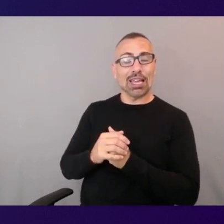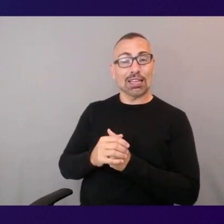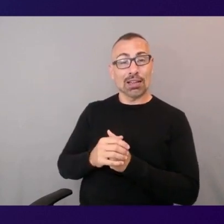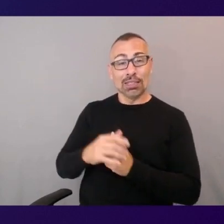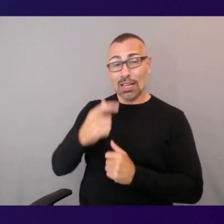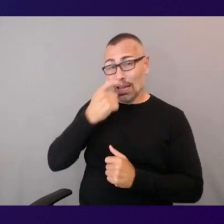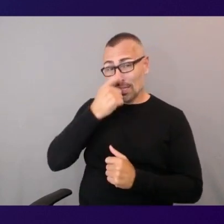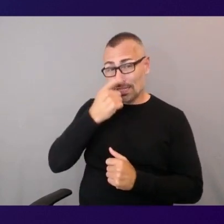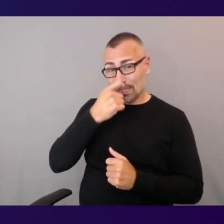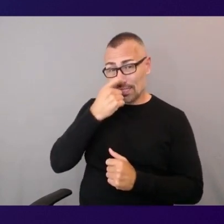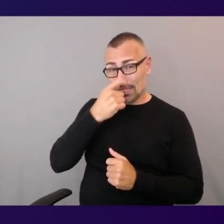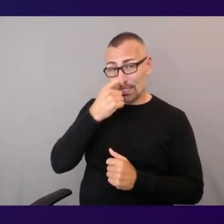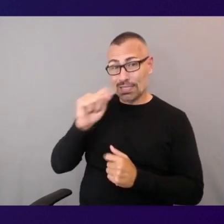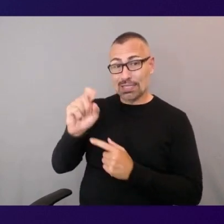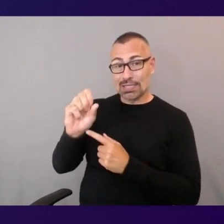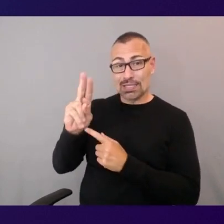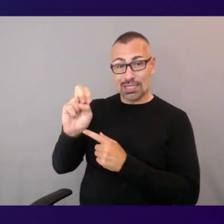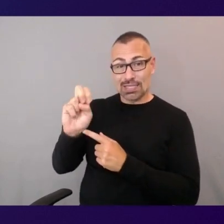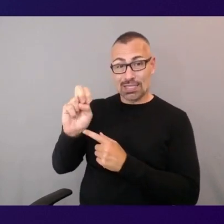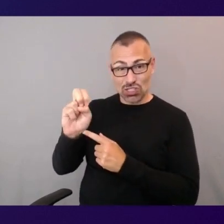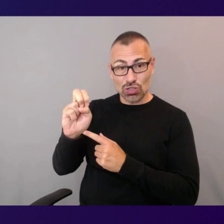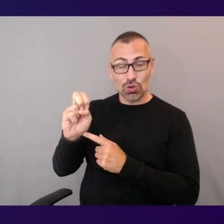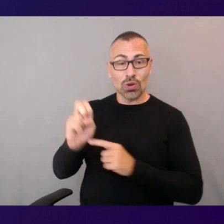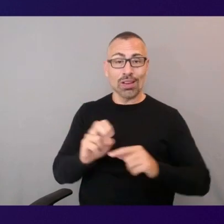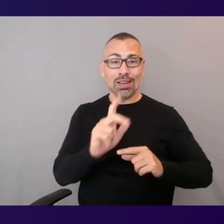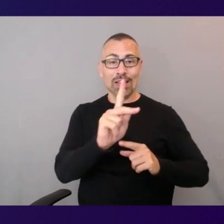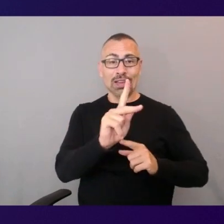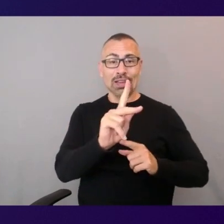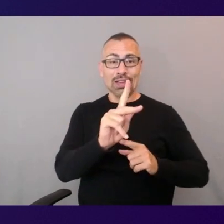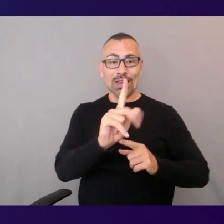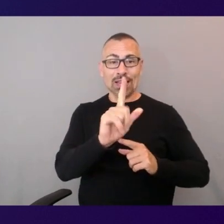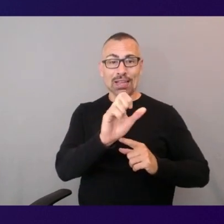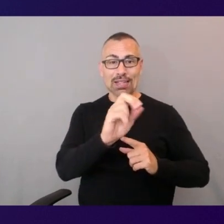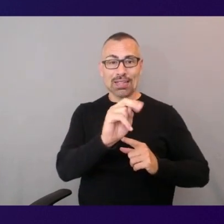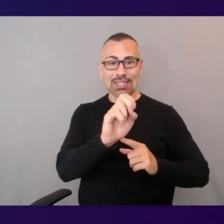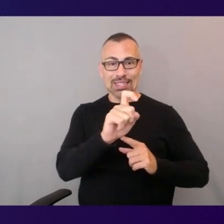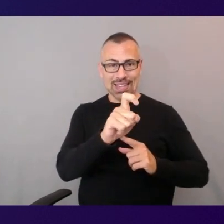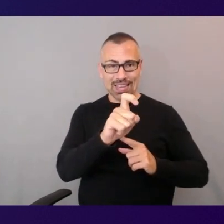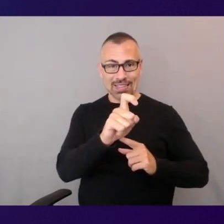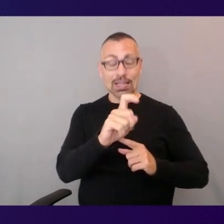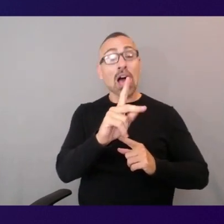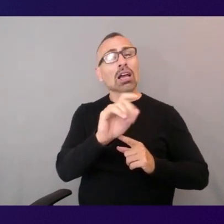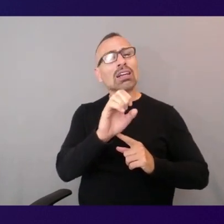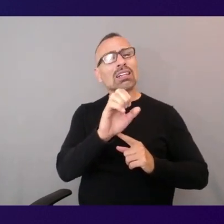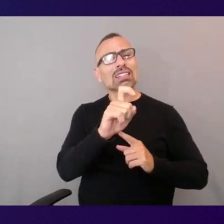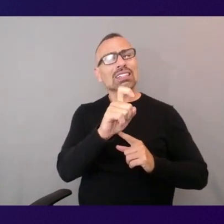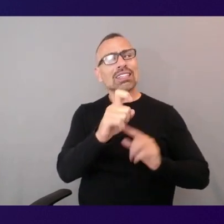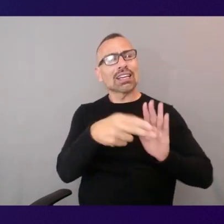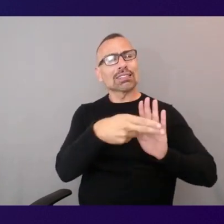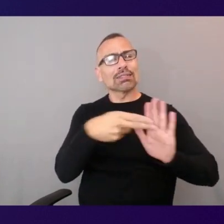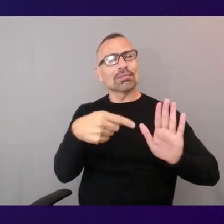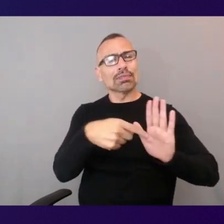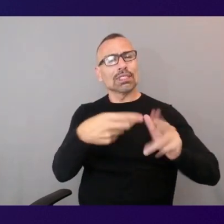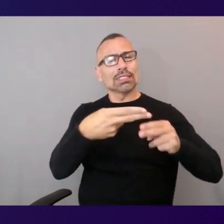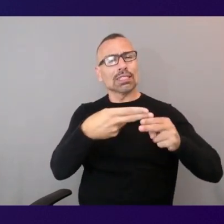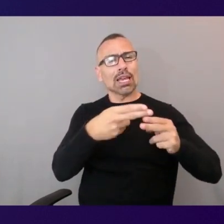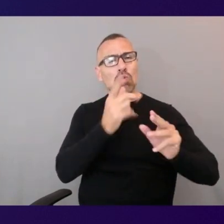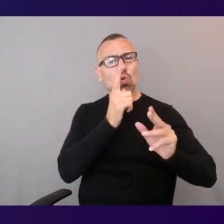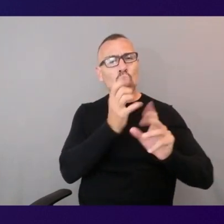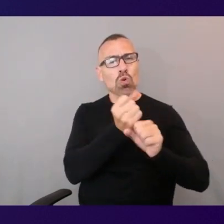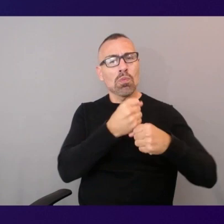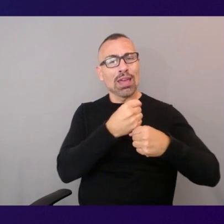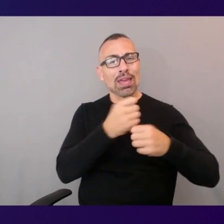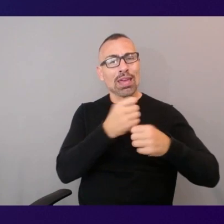tissues Kleenex Yes. after the brand name instead of referring them. Yeah, so if you just say tissues. Citrix, you automatically know you're talking